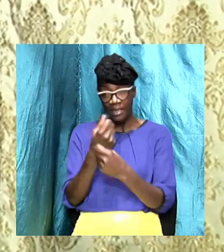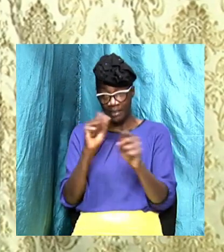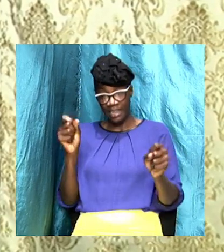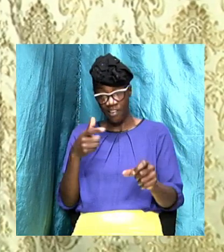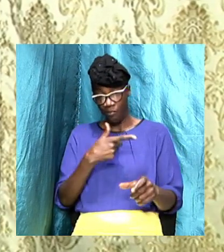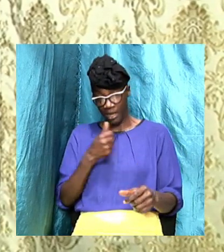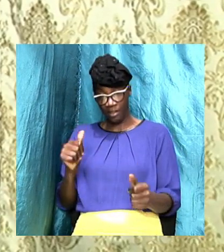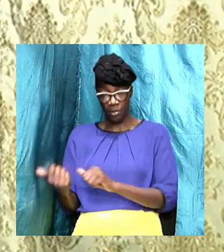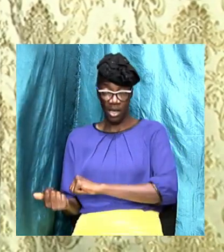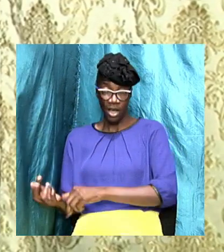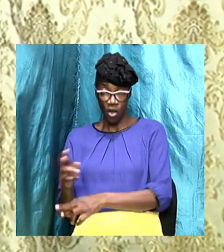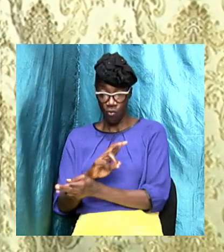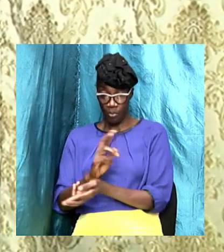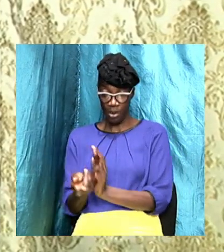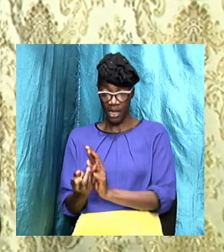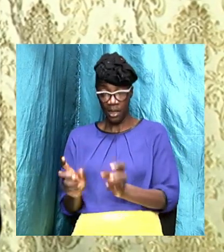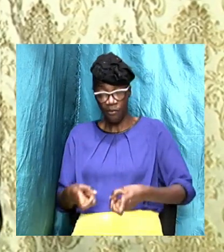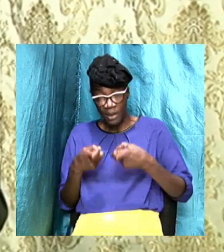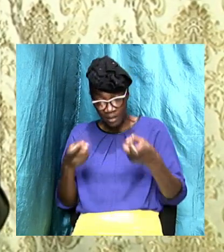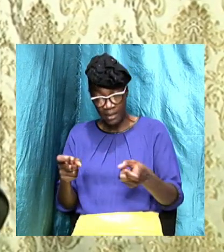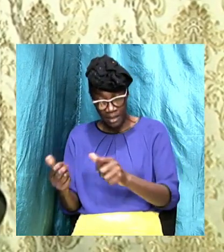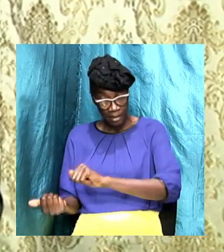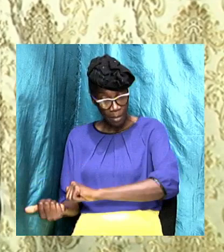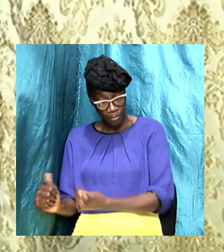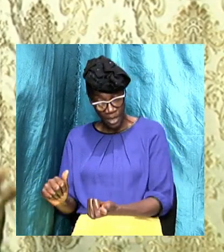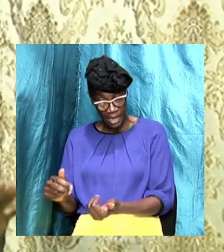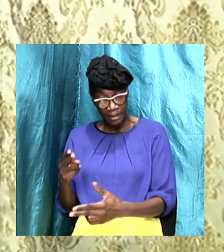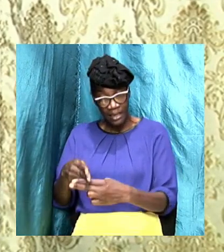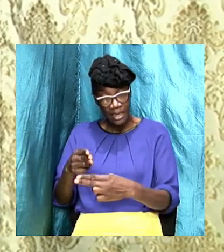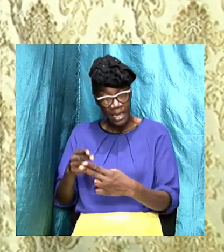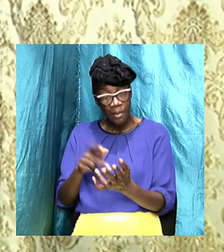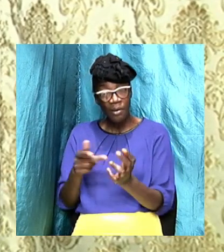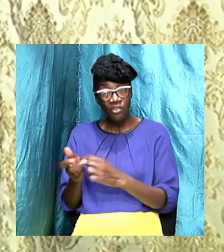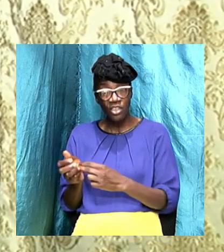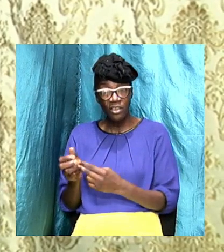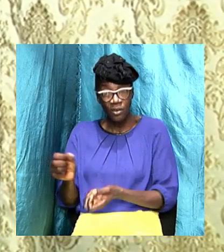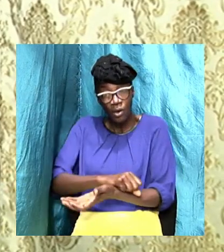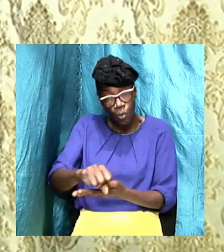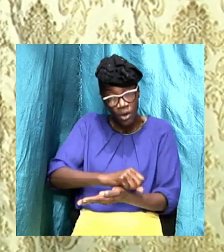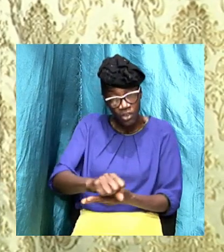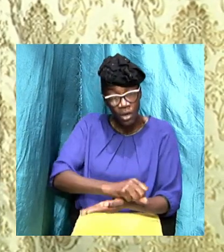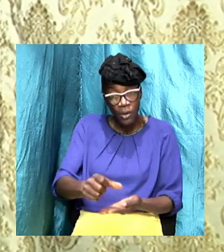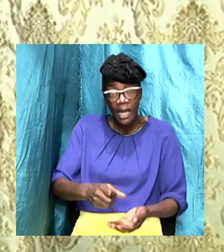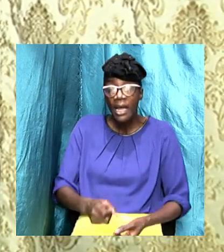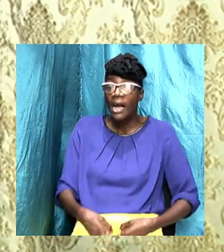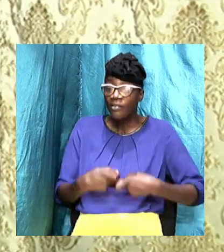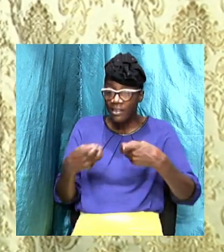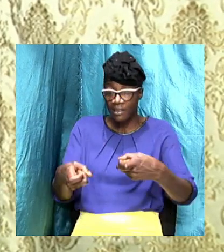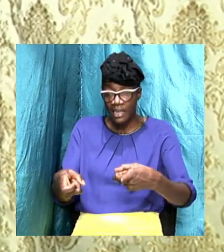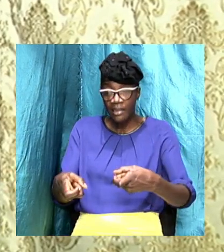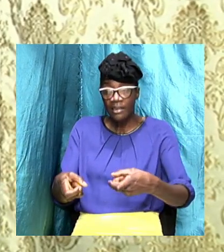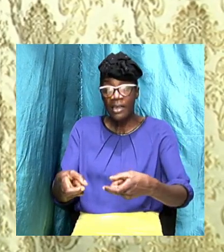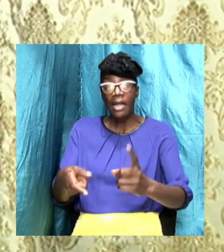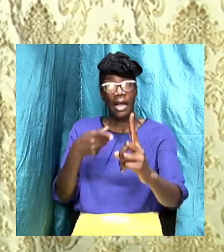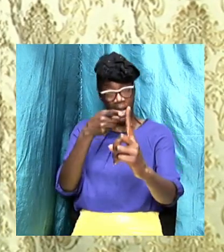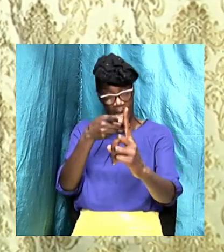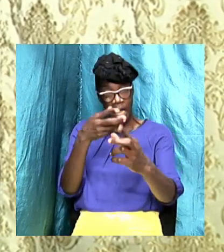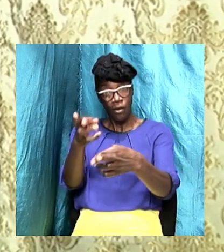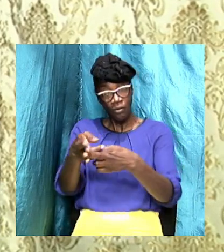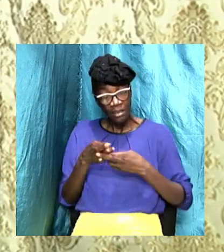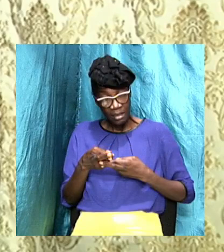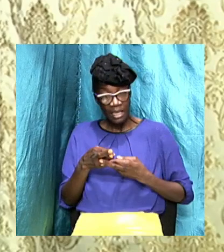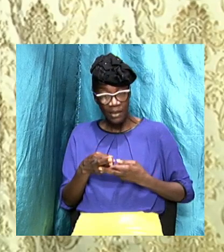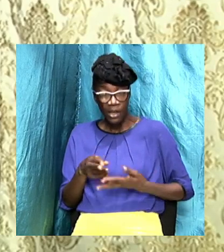sins, baptized in the name of Jesus Christ for the remission of those sins. And I receive the gift of the Holy Spirit